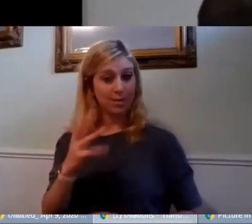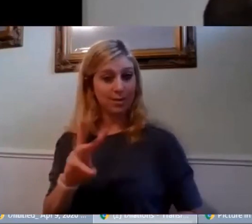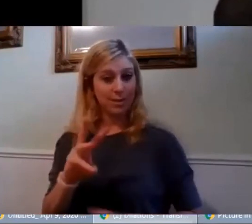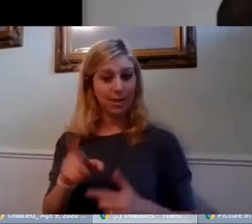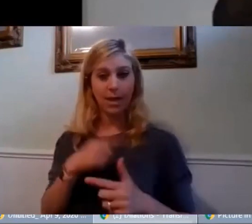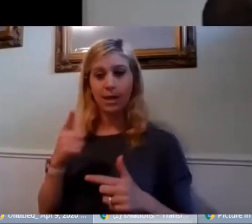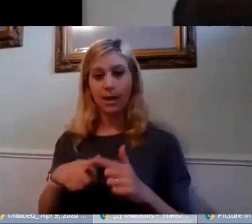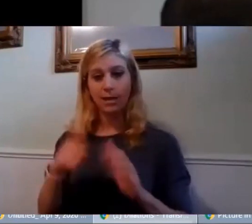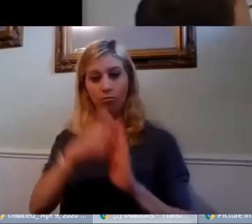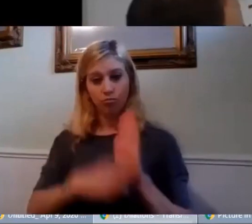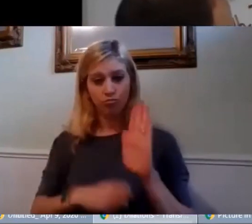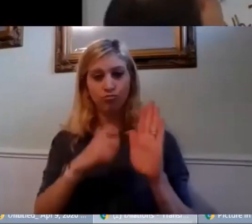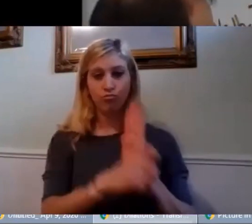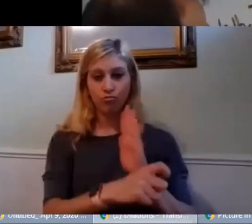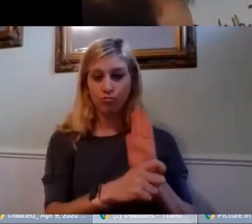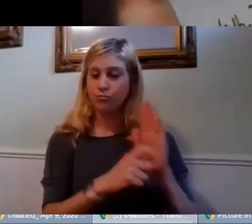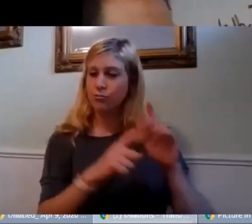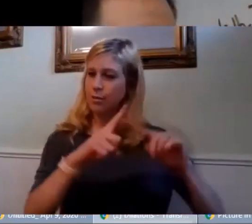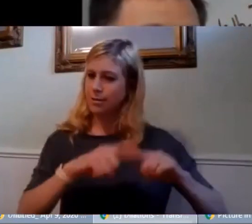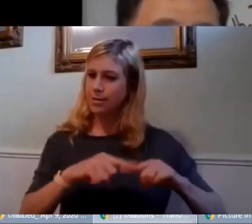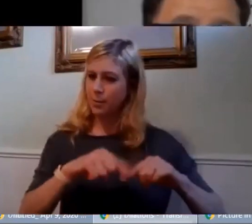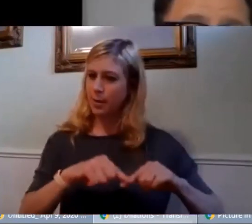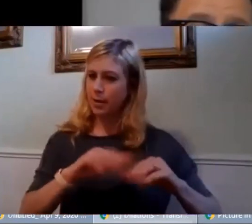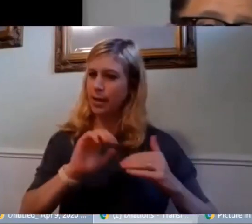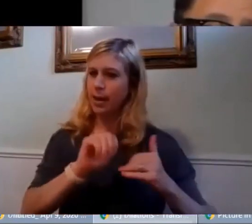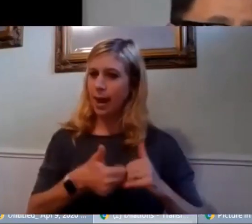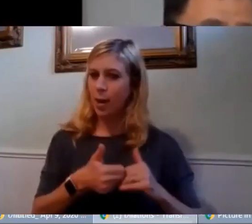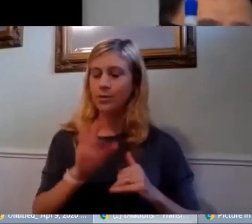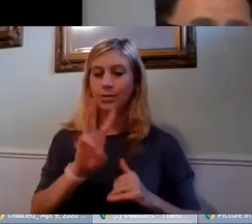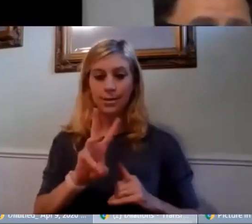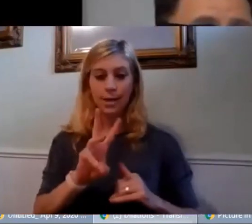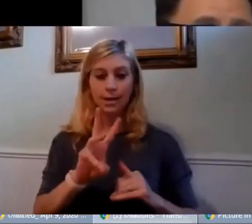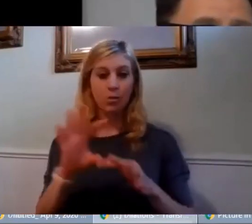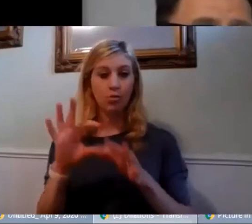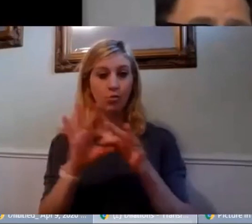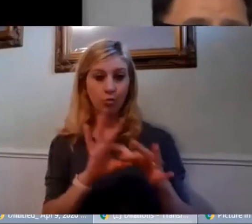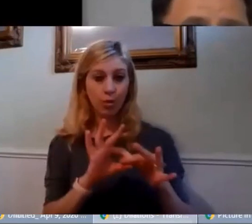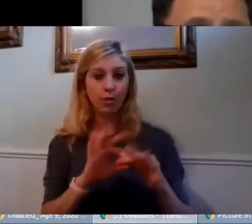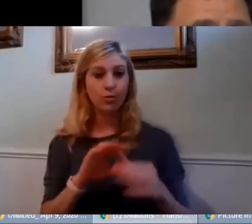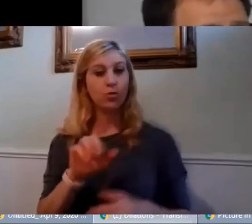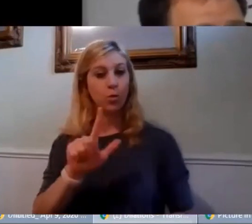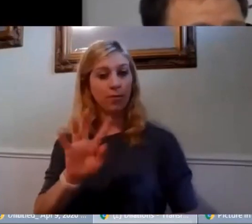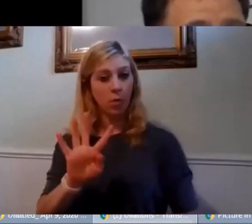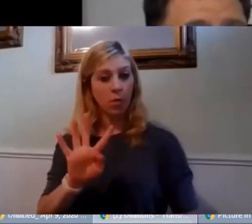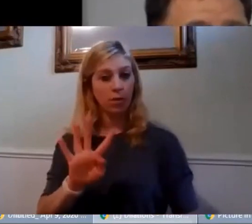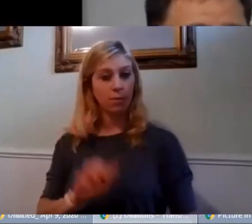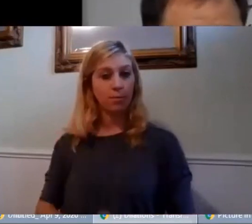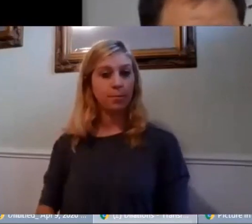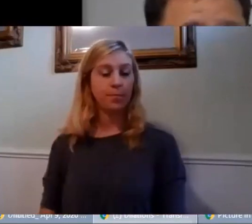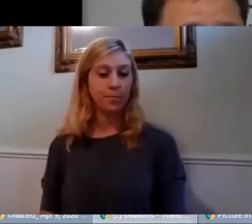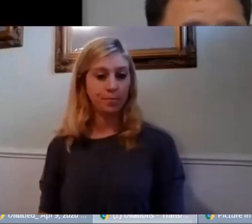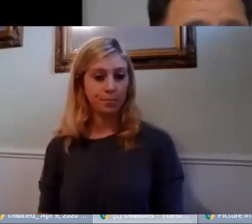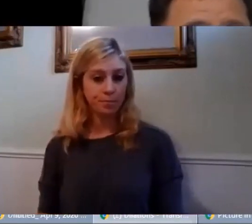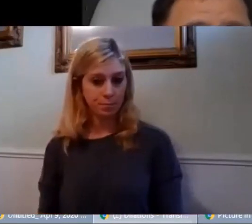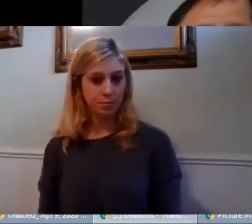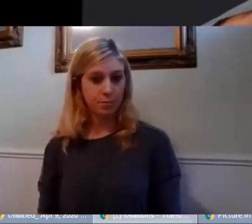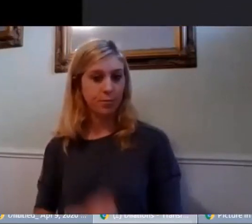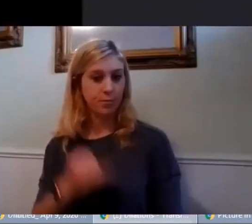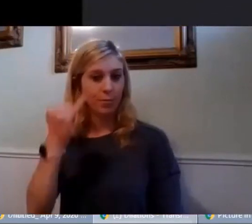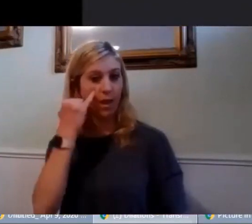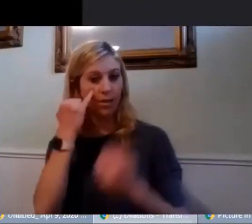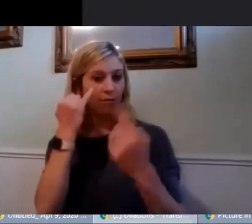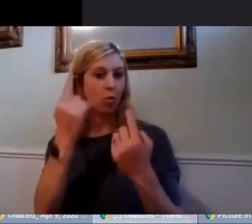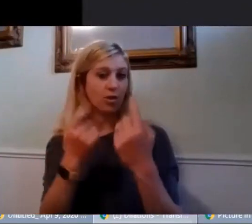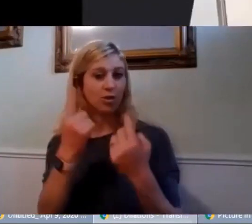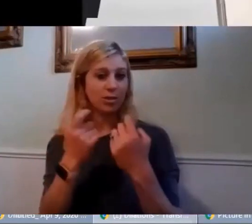6 relate to the 24? Okay, if you have any questions, of course you can ask me. Otherwise, good luck.